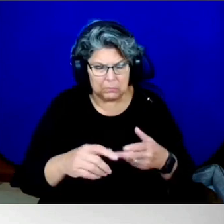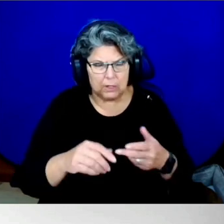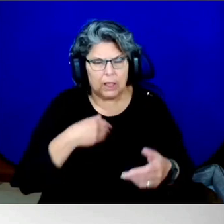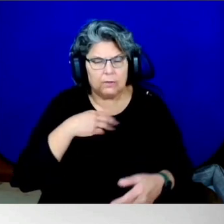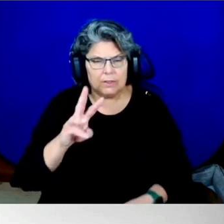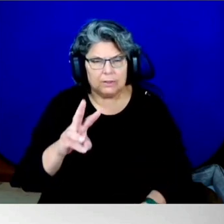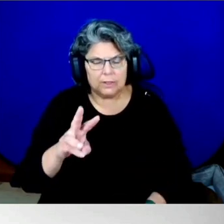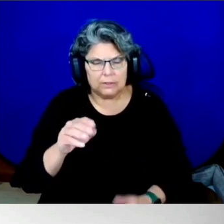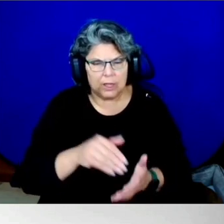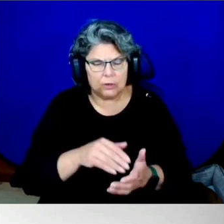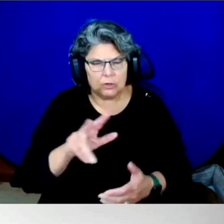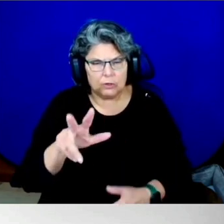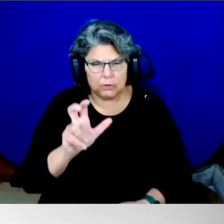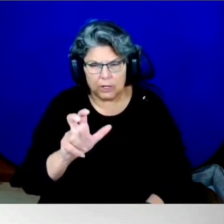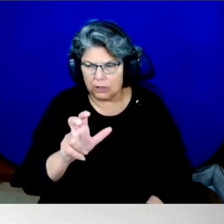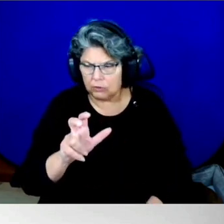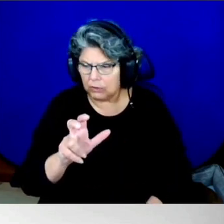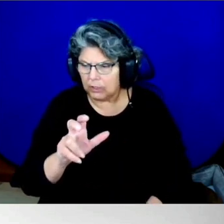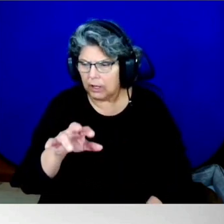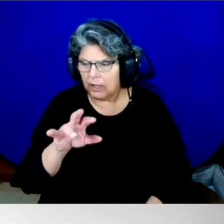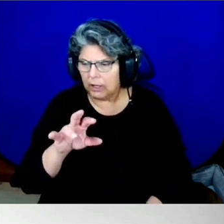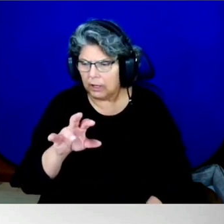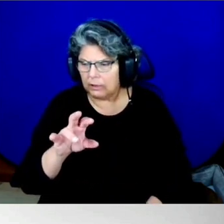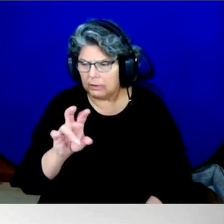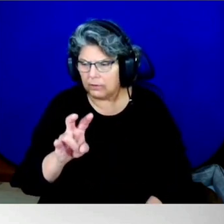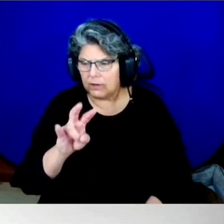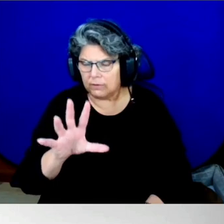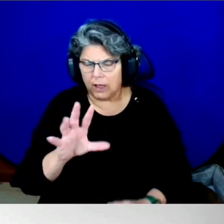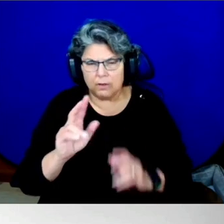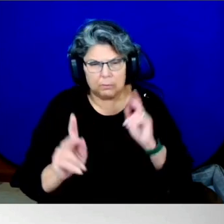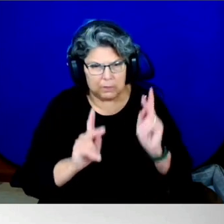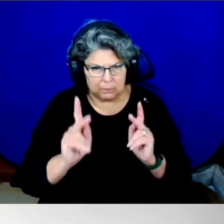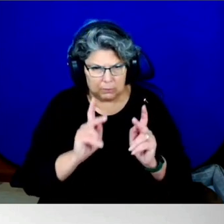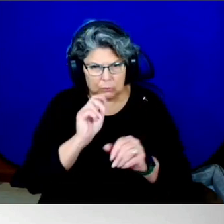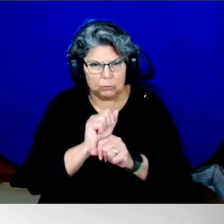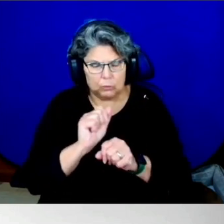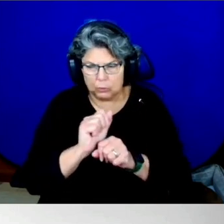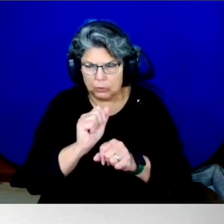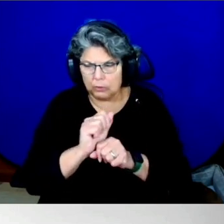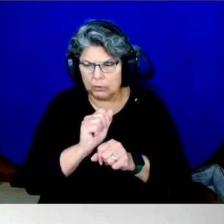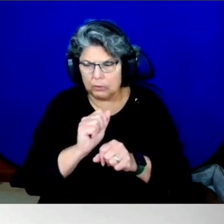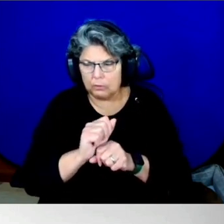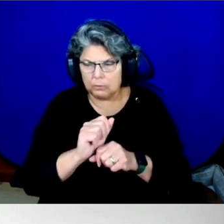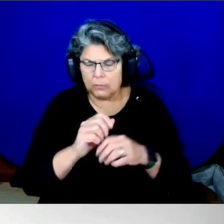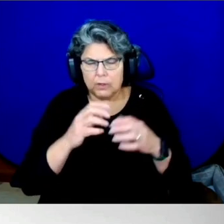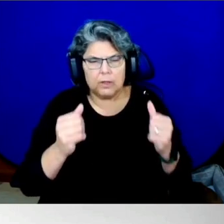6,375 personnel on the fire. Let's get an operational briefing from the Butte Zone.